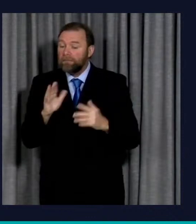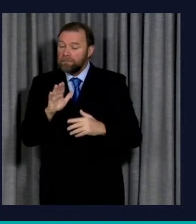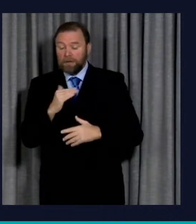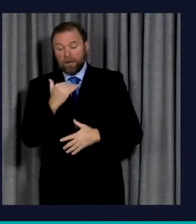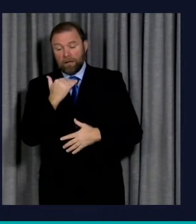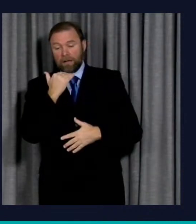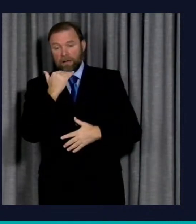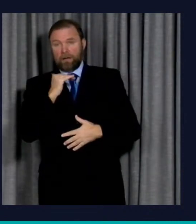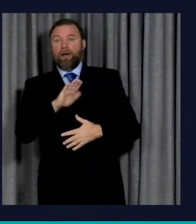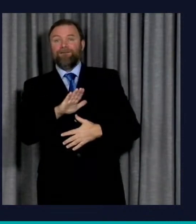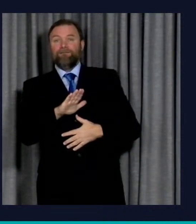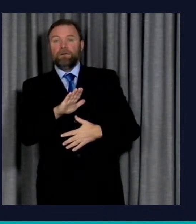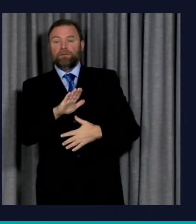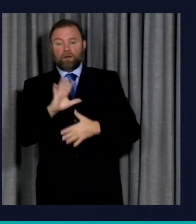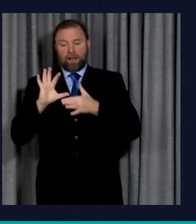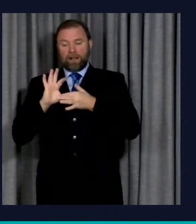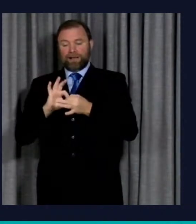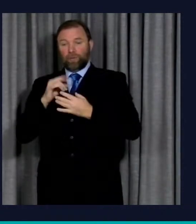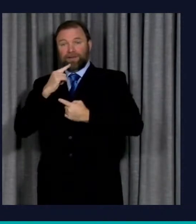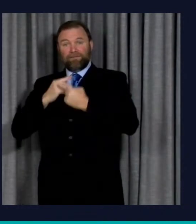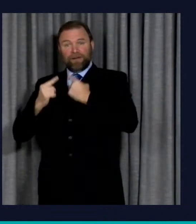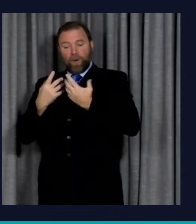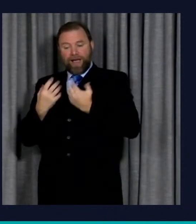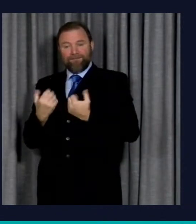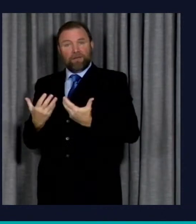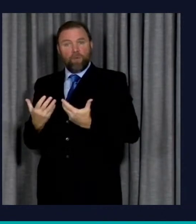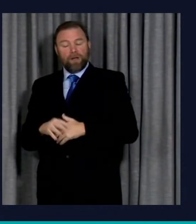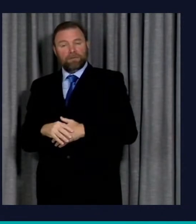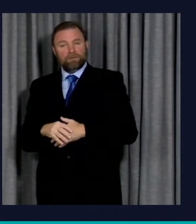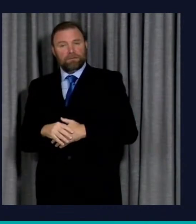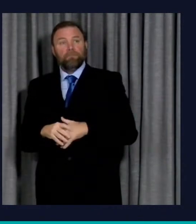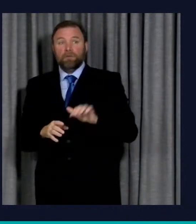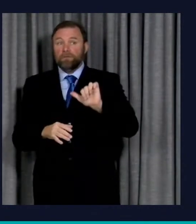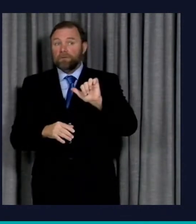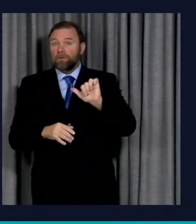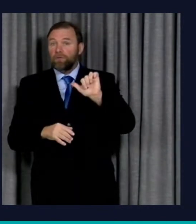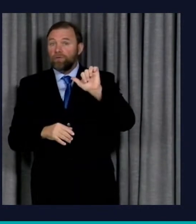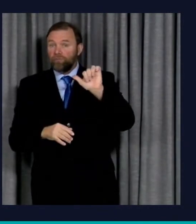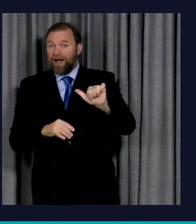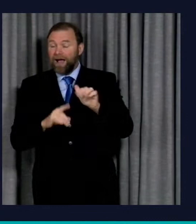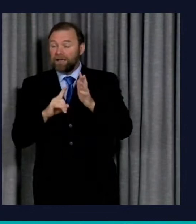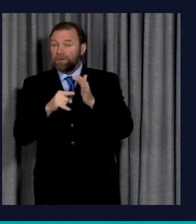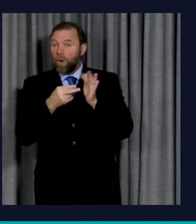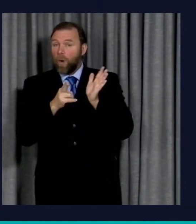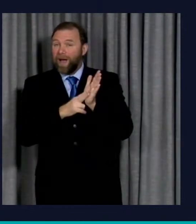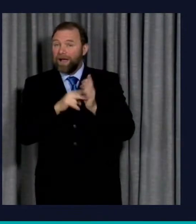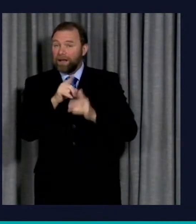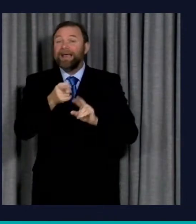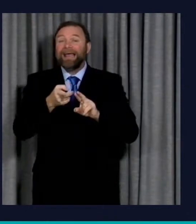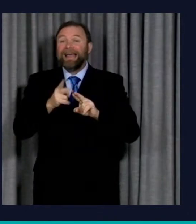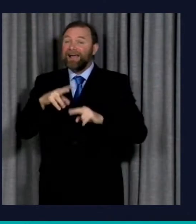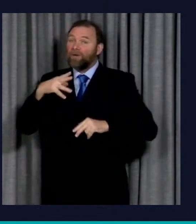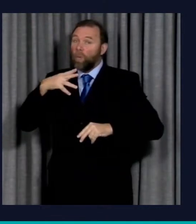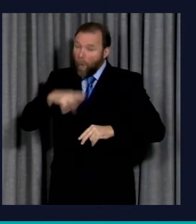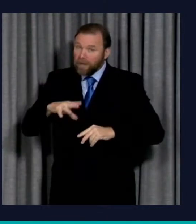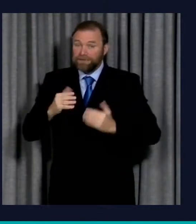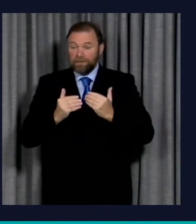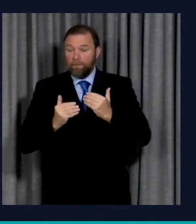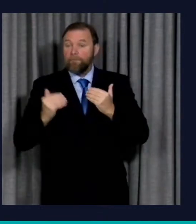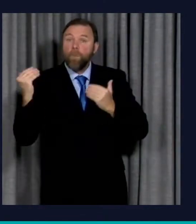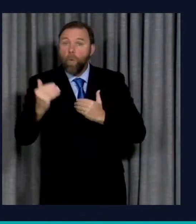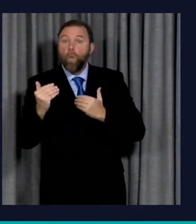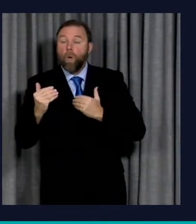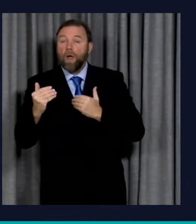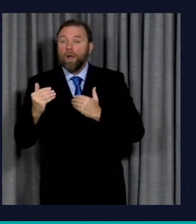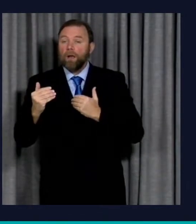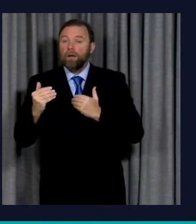the information we currently have. But Owen, you're absolutely right that in order to go further, were that to